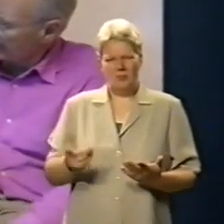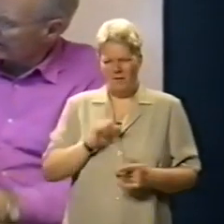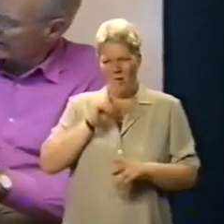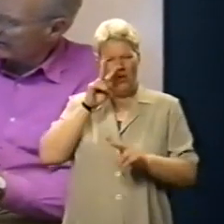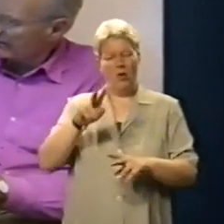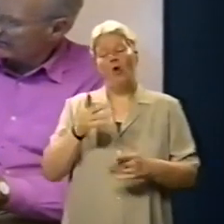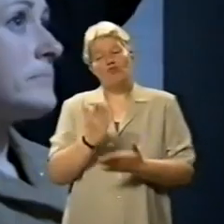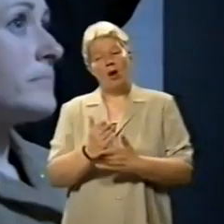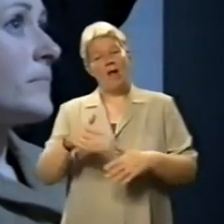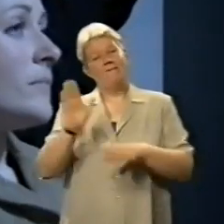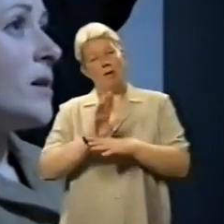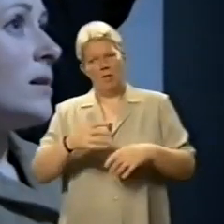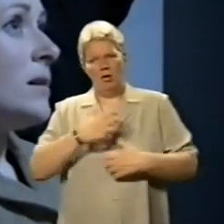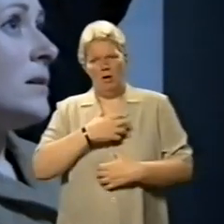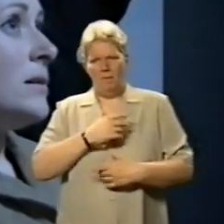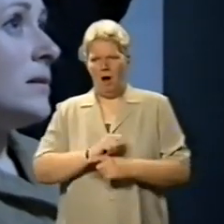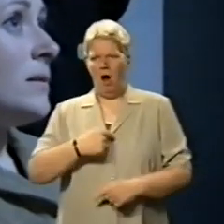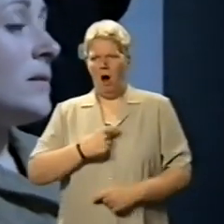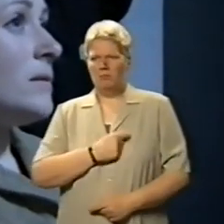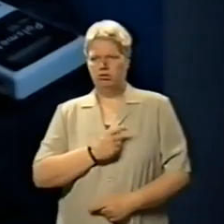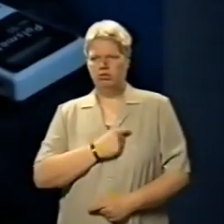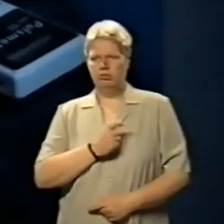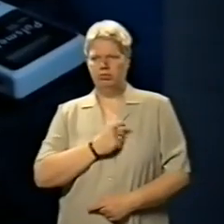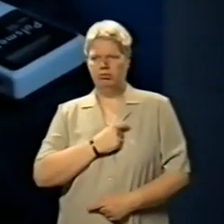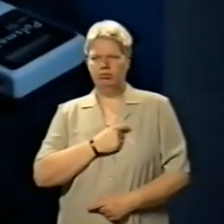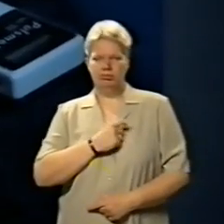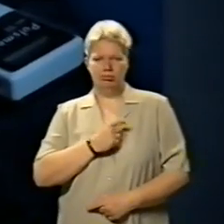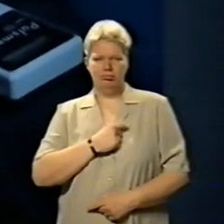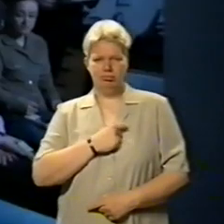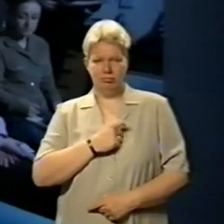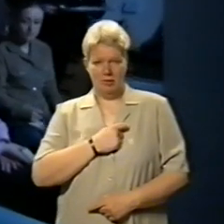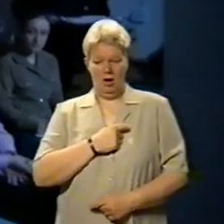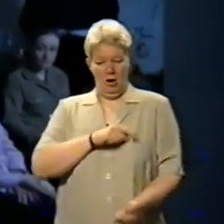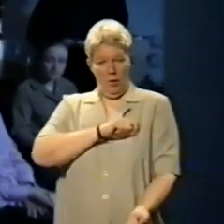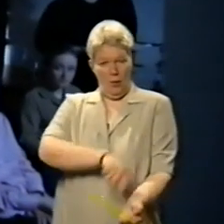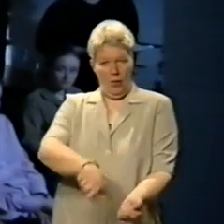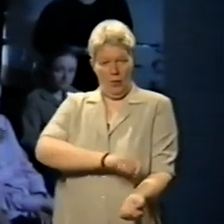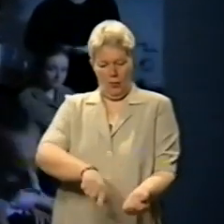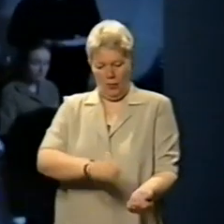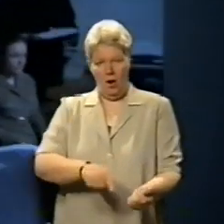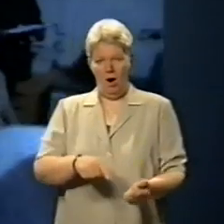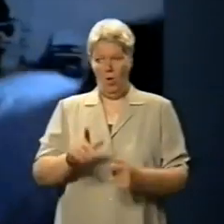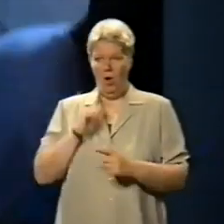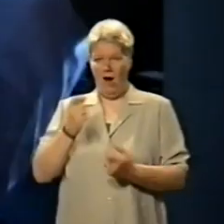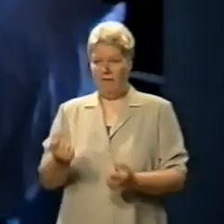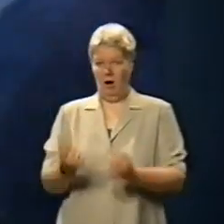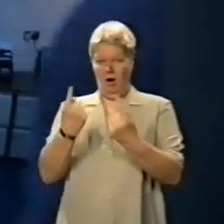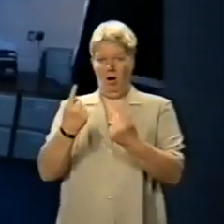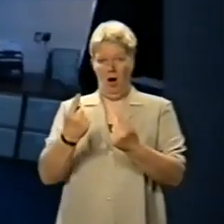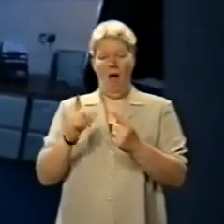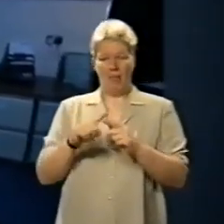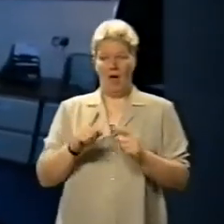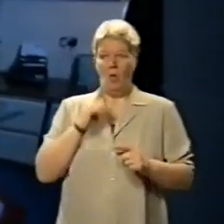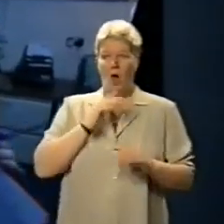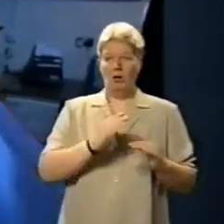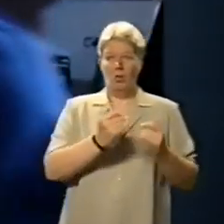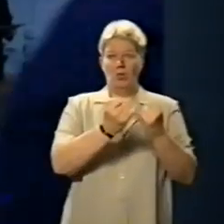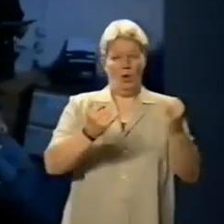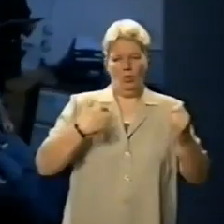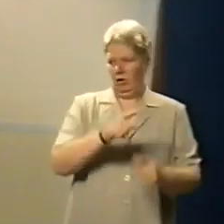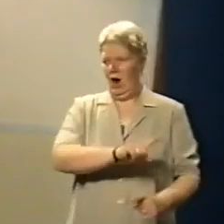it's a scary film, and what happens is their heart rate's going up. And we're sending them out at particular points in the film, just as the tension's rising.